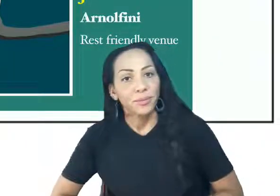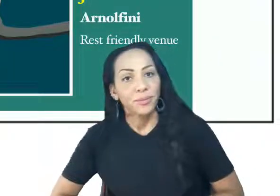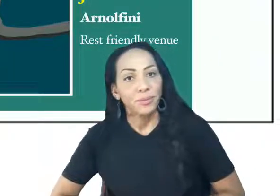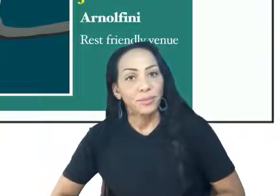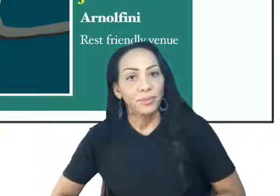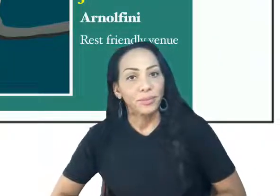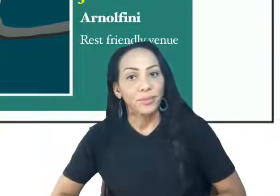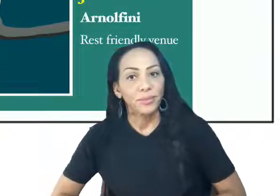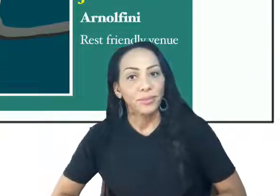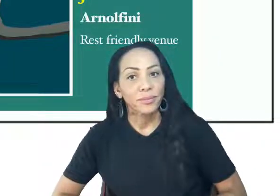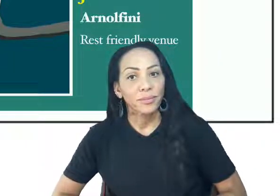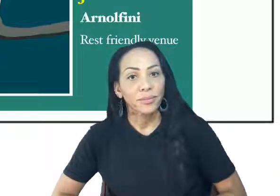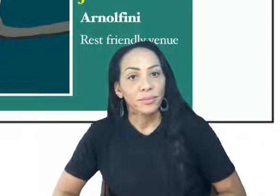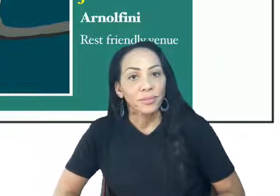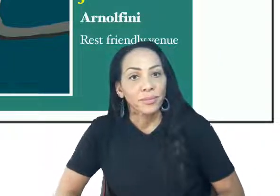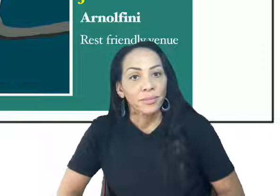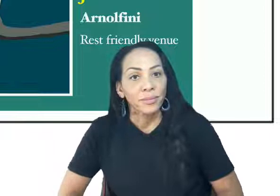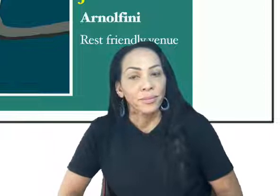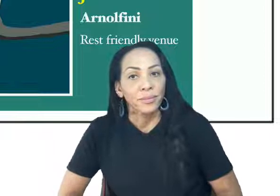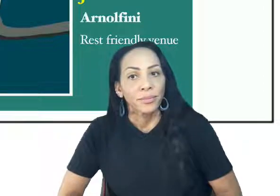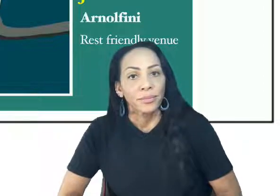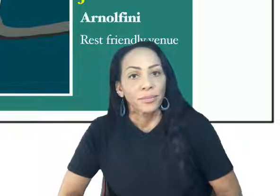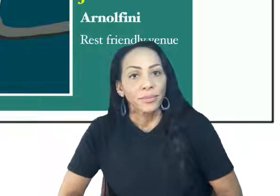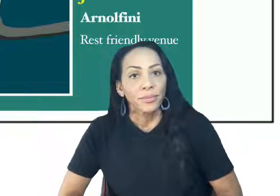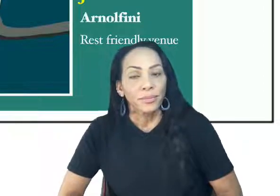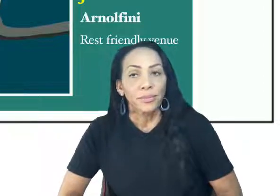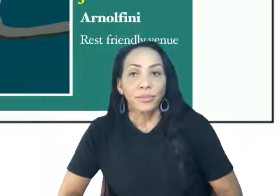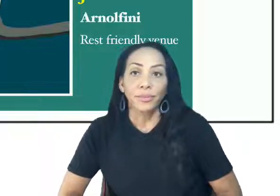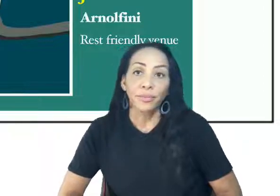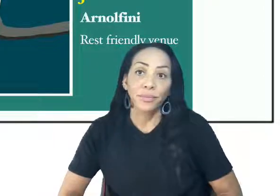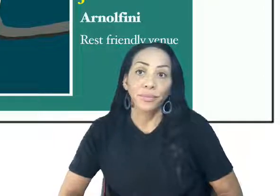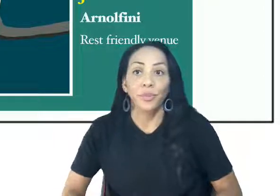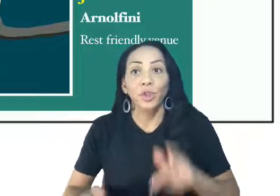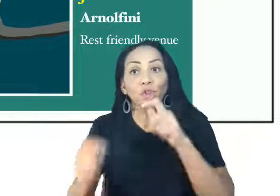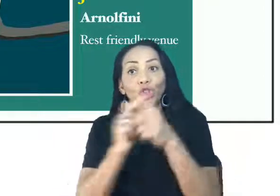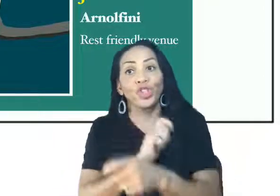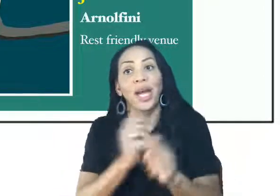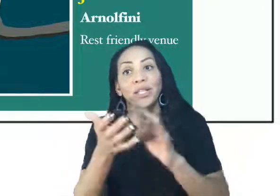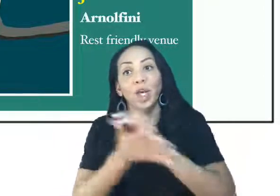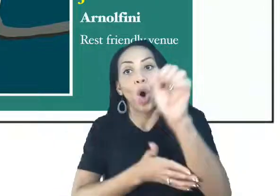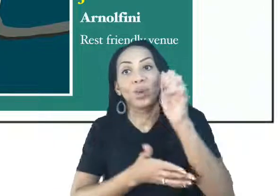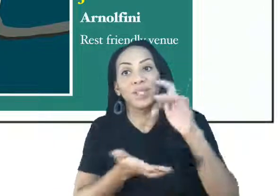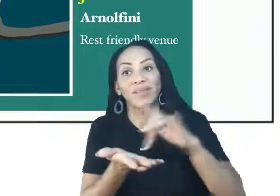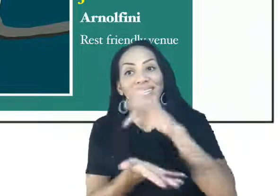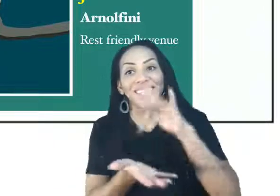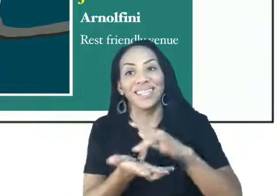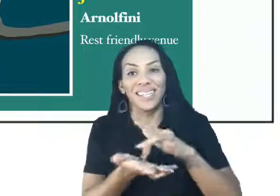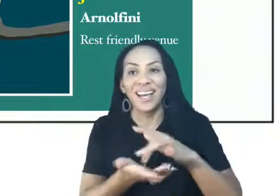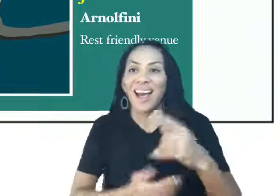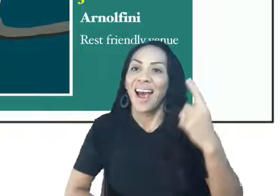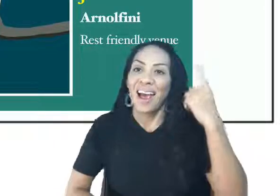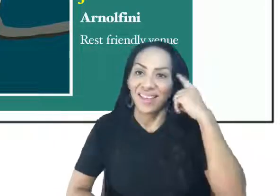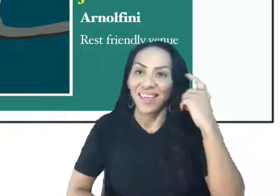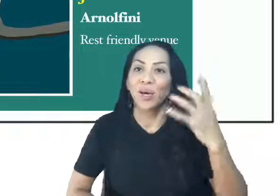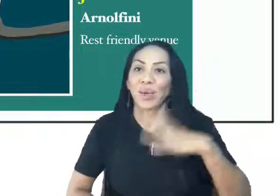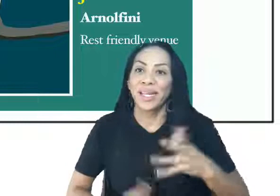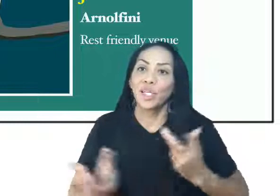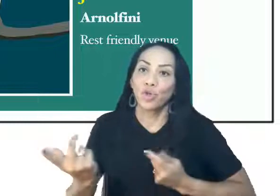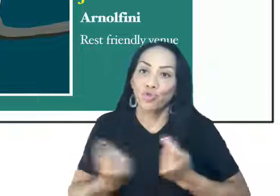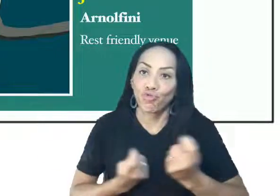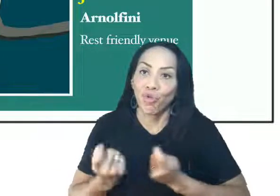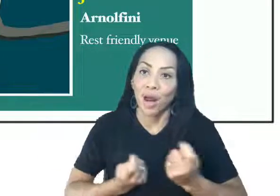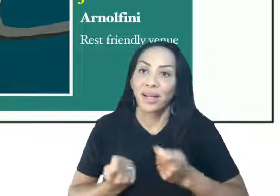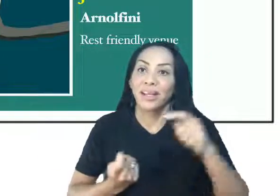I'm going to go back here. To really shift the culture of the city, I feel like we need to run Restful City for another 3 to 5